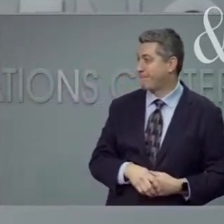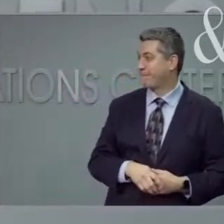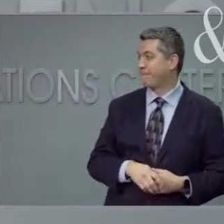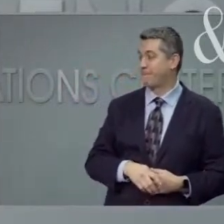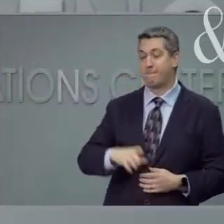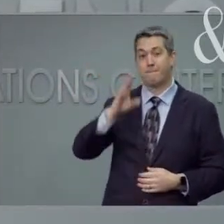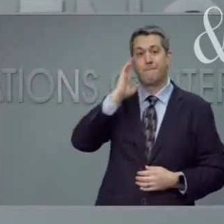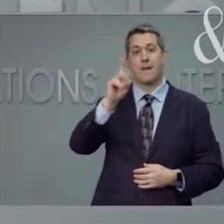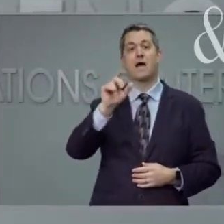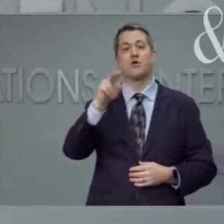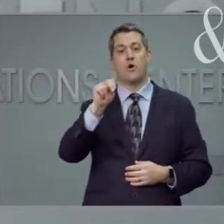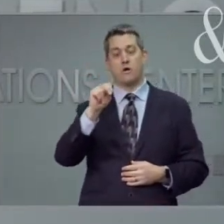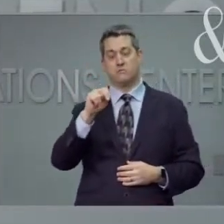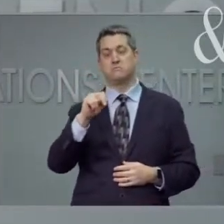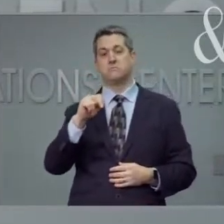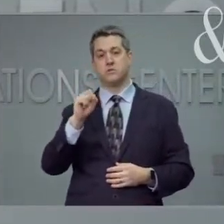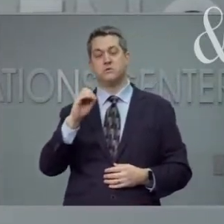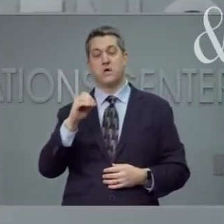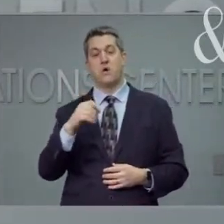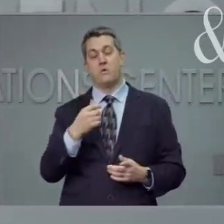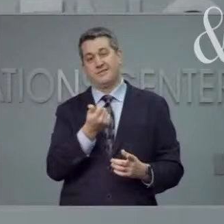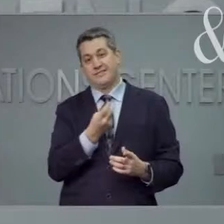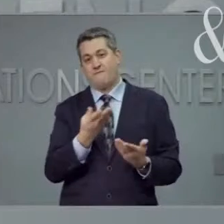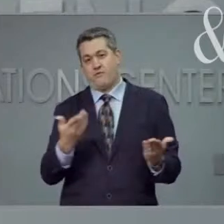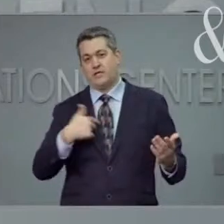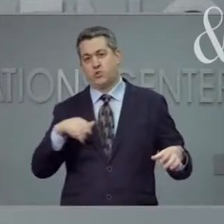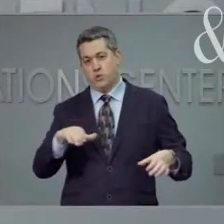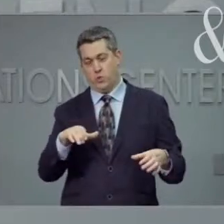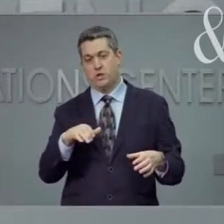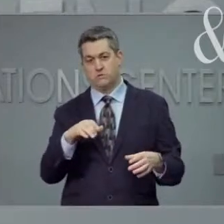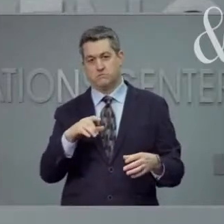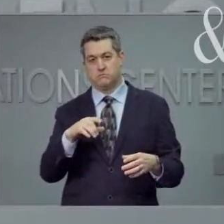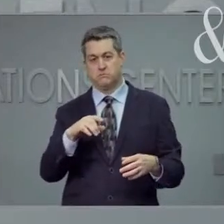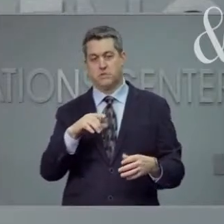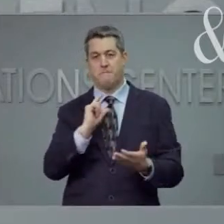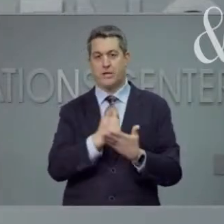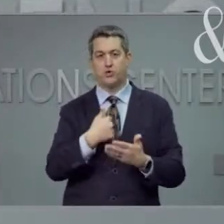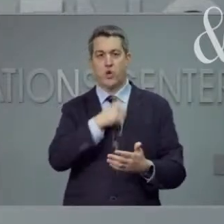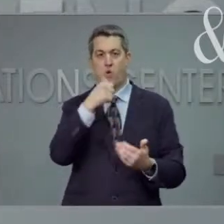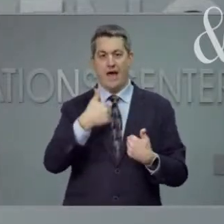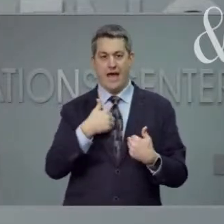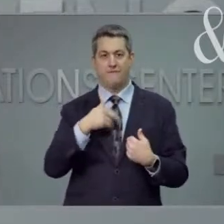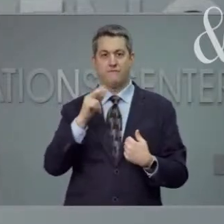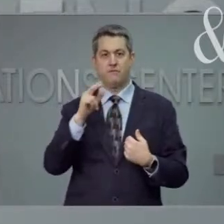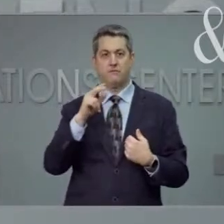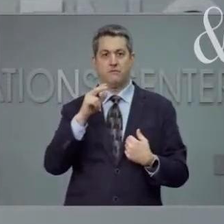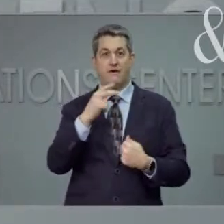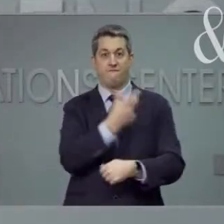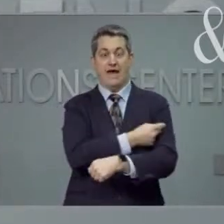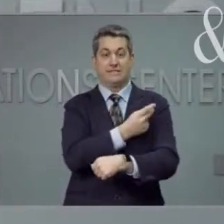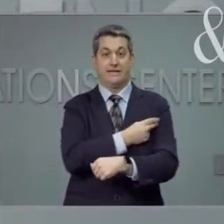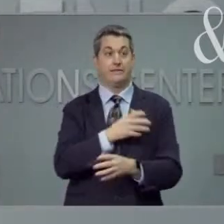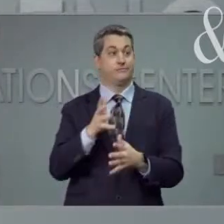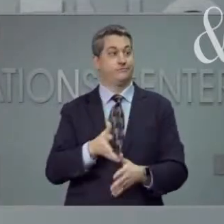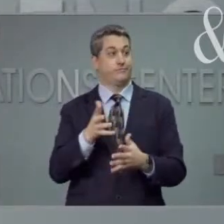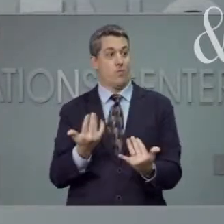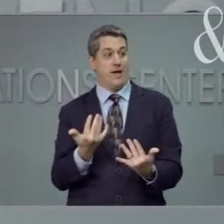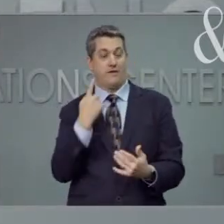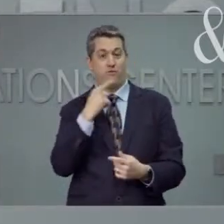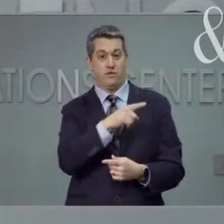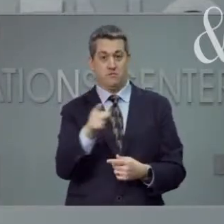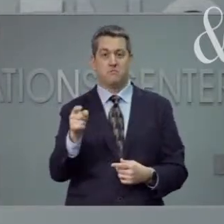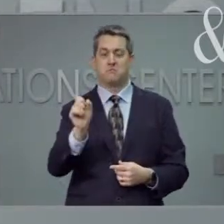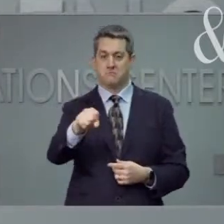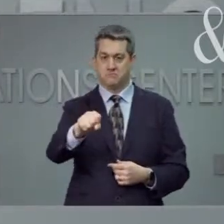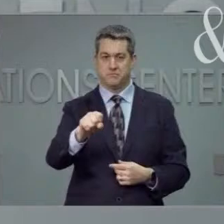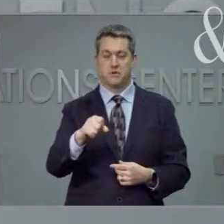Hi, Dawn. There's a number of things that we're doing to make sure that we don't have vaccine sitting around. We all share that sense of urgency to